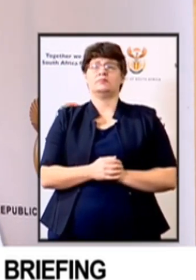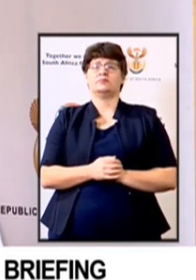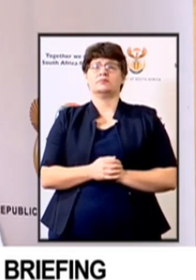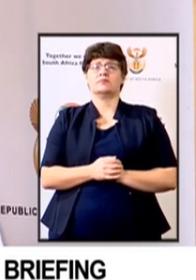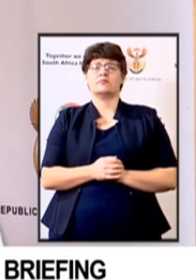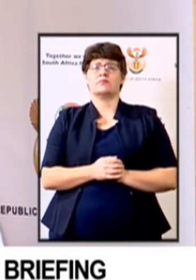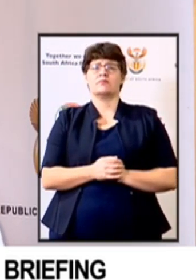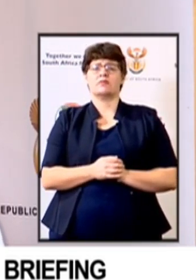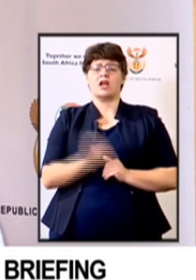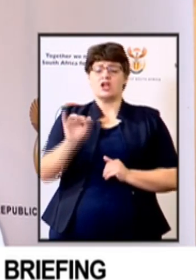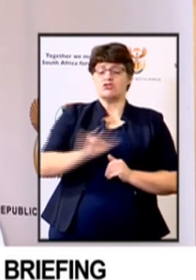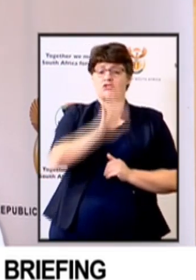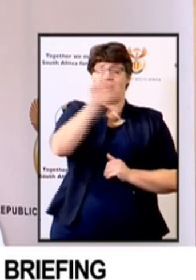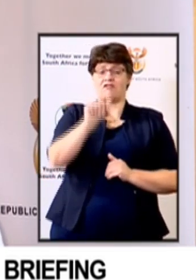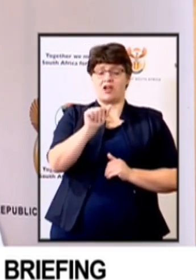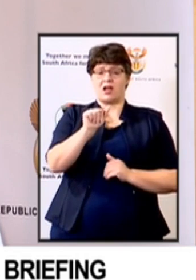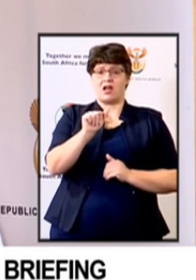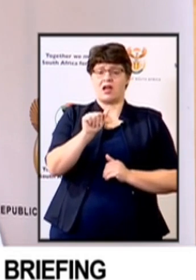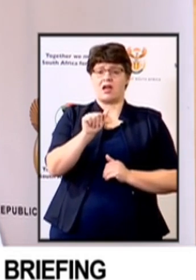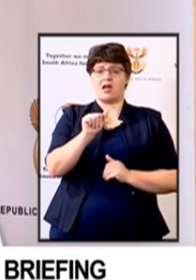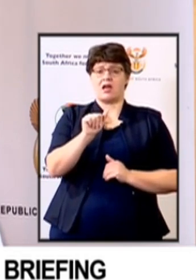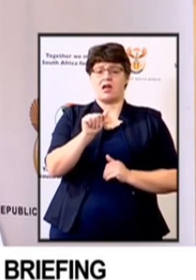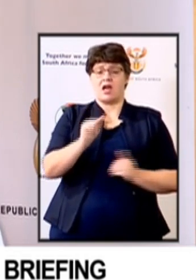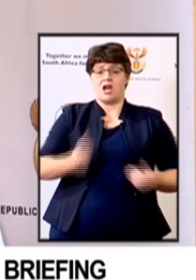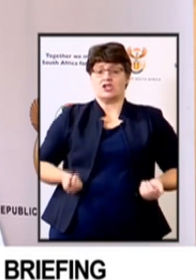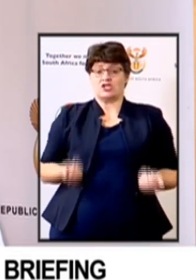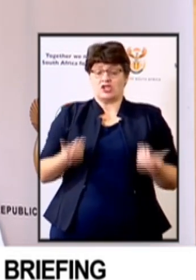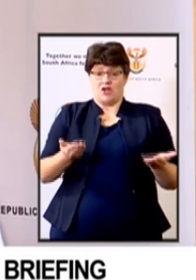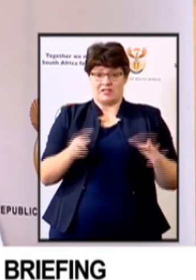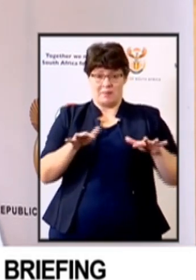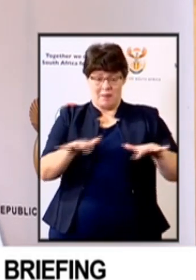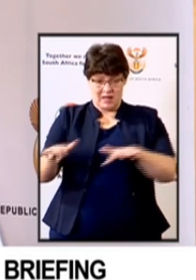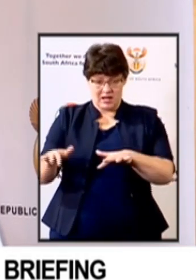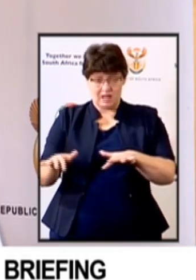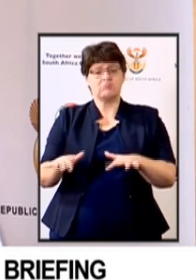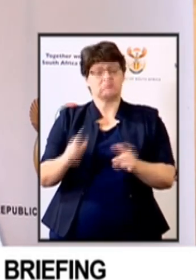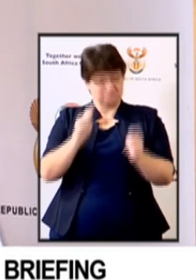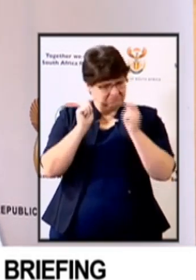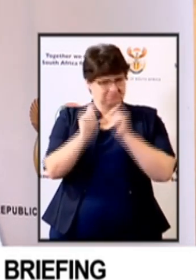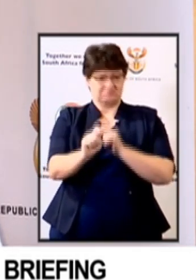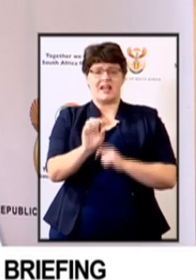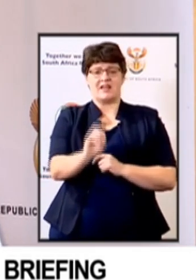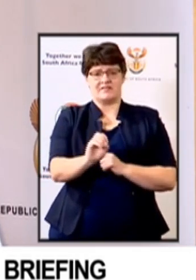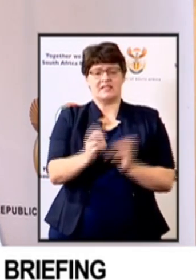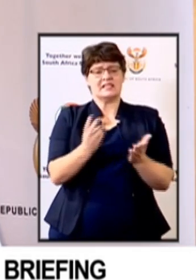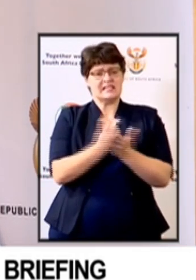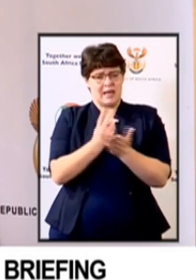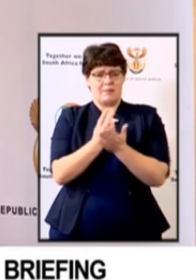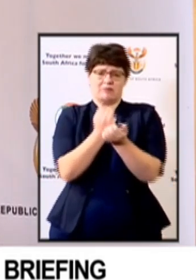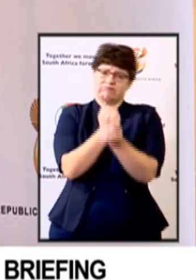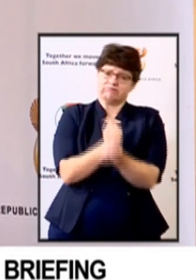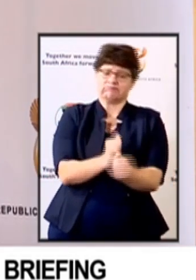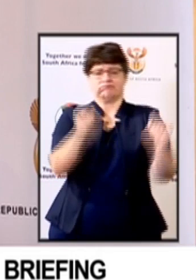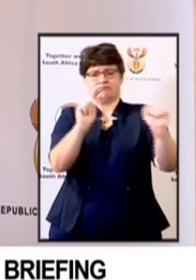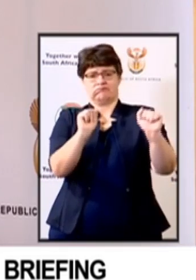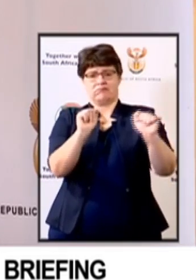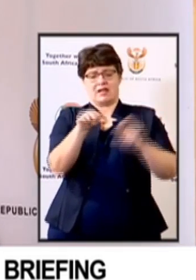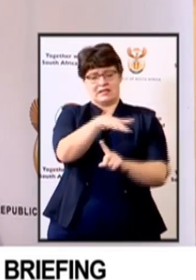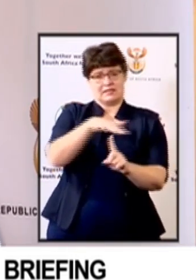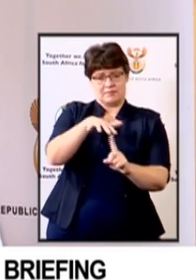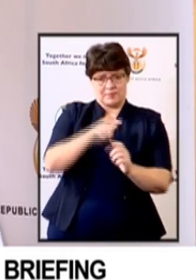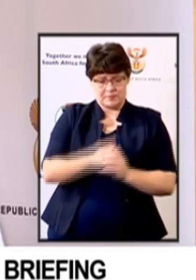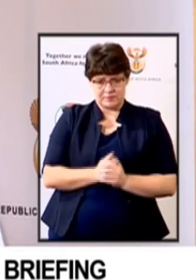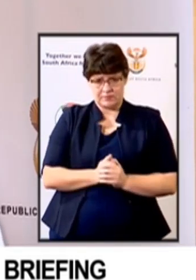South African public service, premised on transformation and a new democratic dispensation.